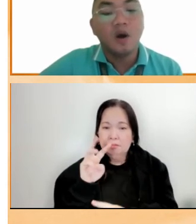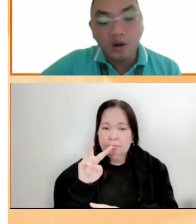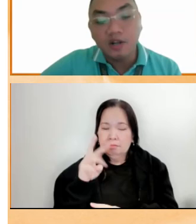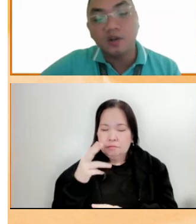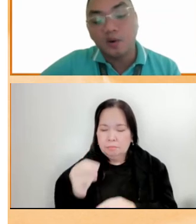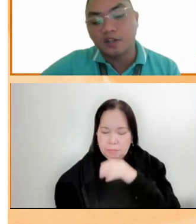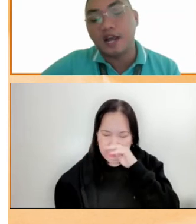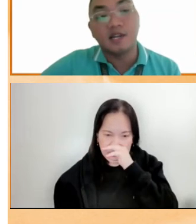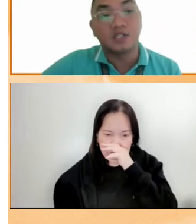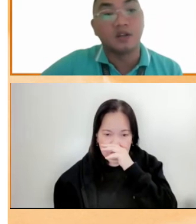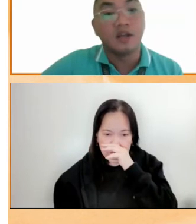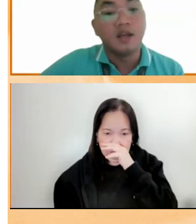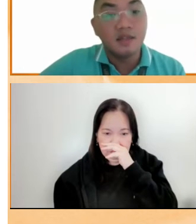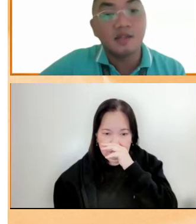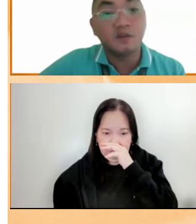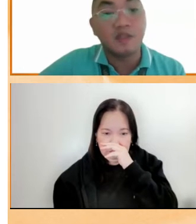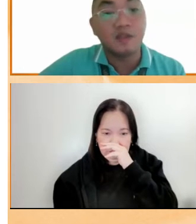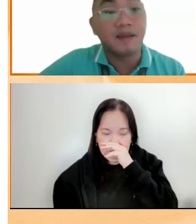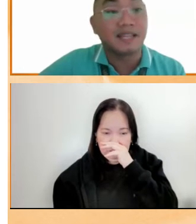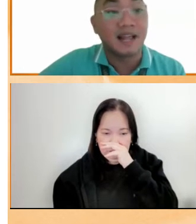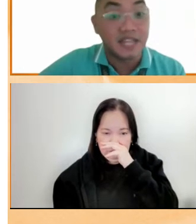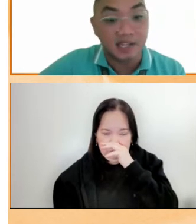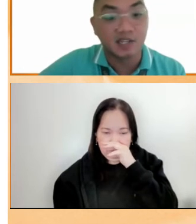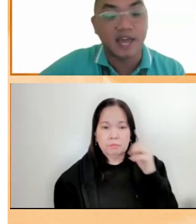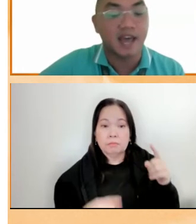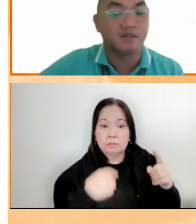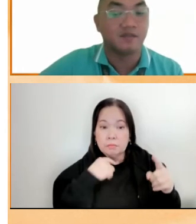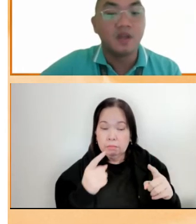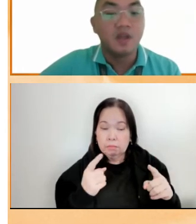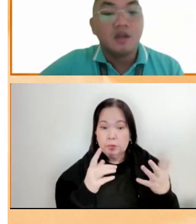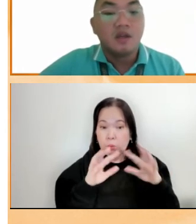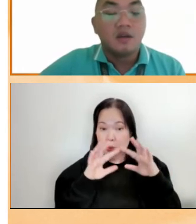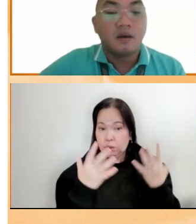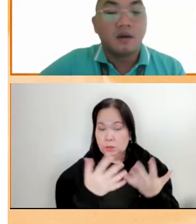So according to the World Health Organization, this should be the mental health needs that we have.